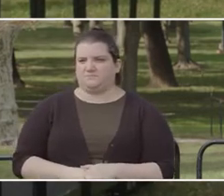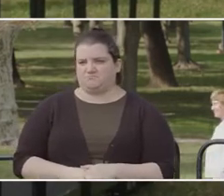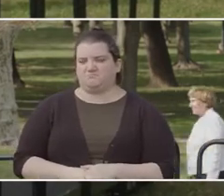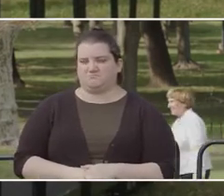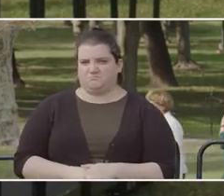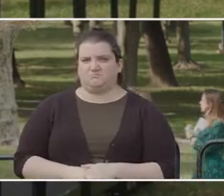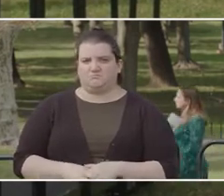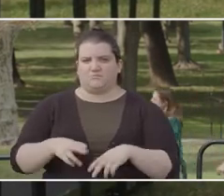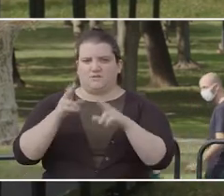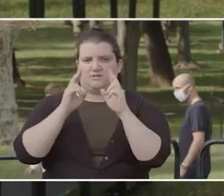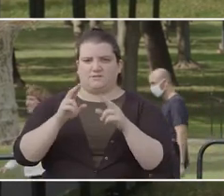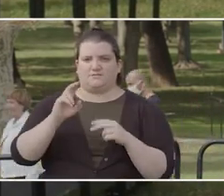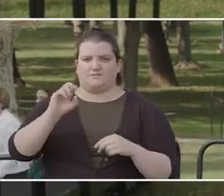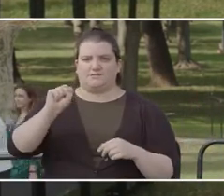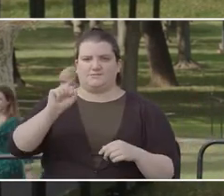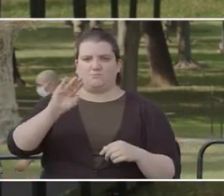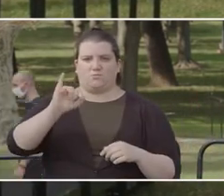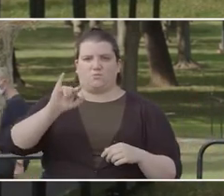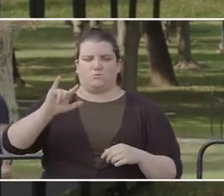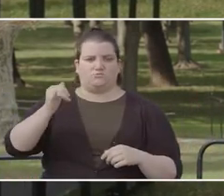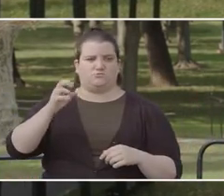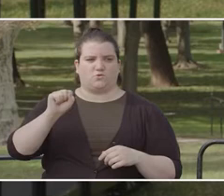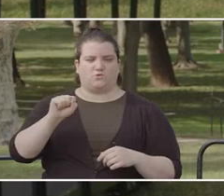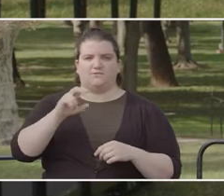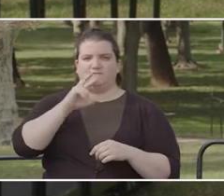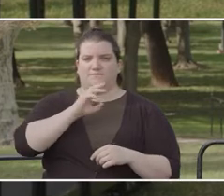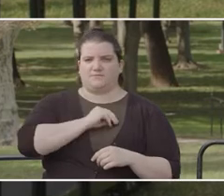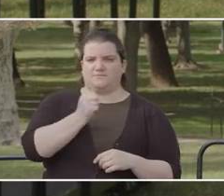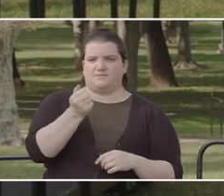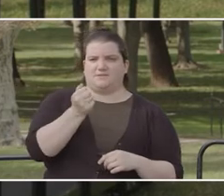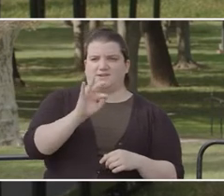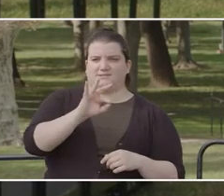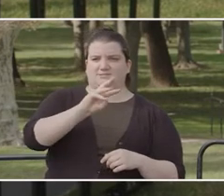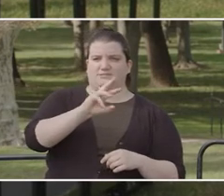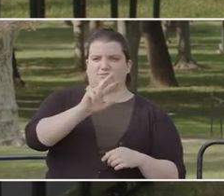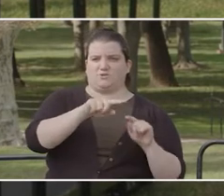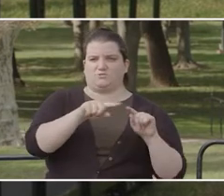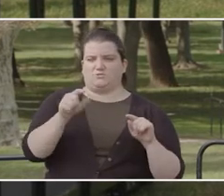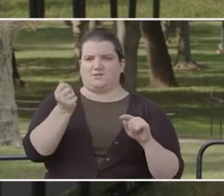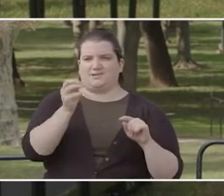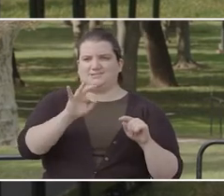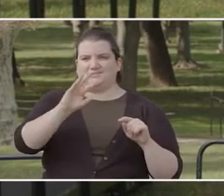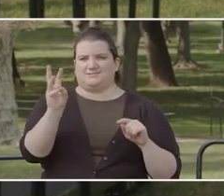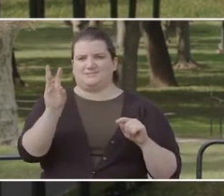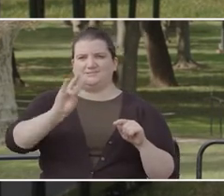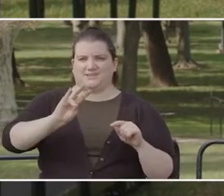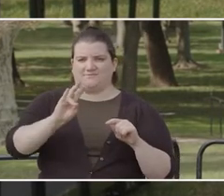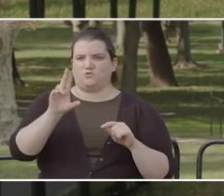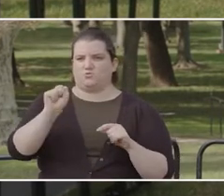In honor of Samuel King Jones, Vietnam, 1963 to 1967, United States Air Force, you'll be